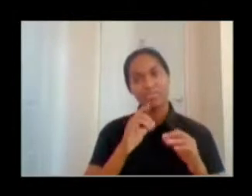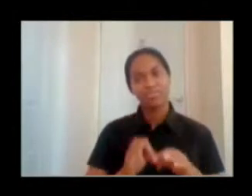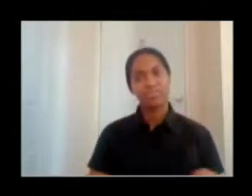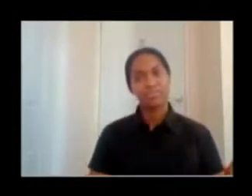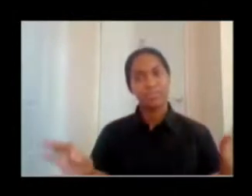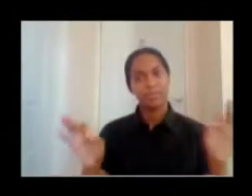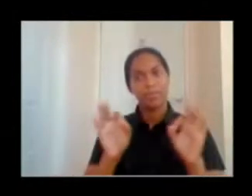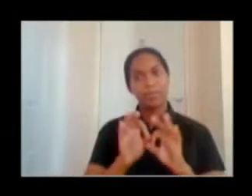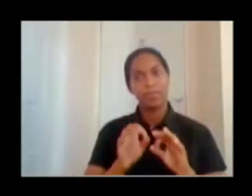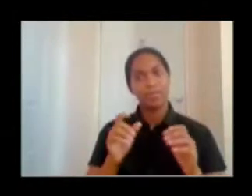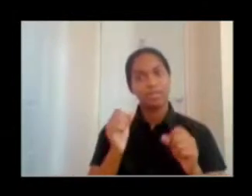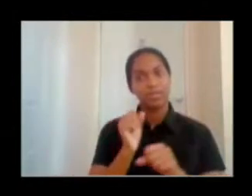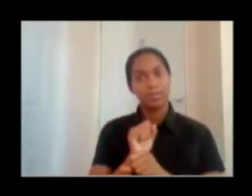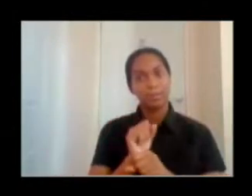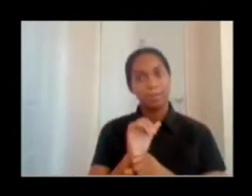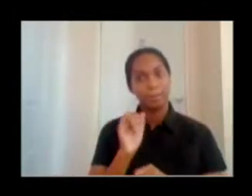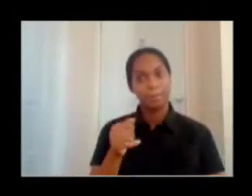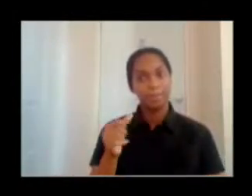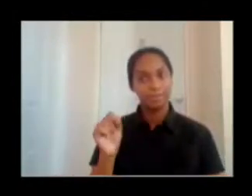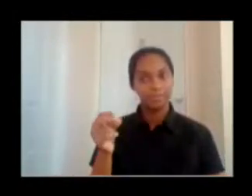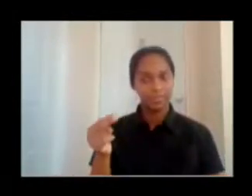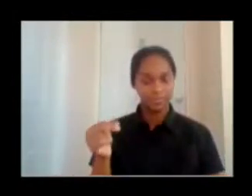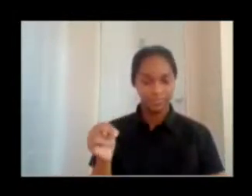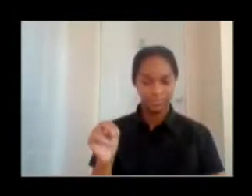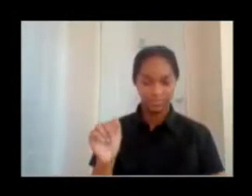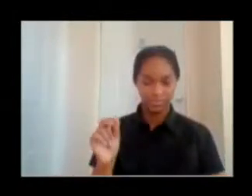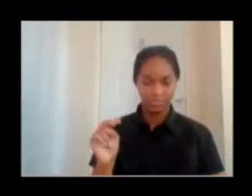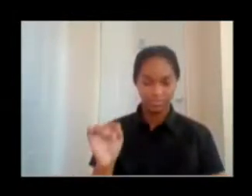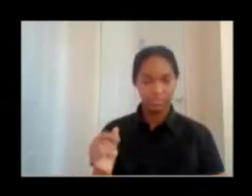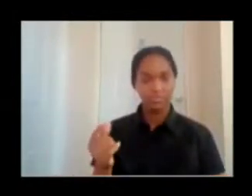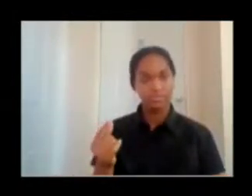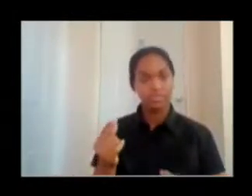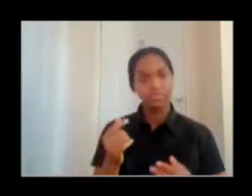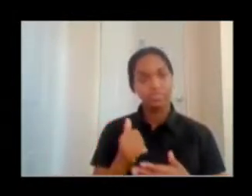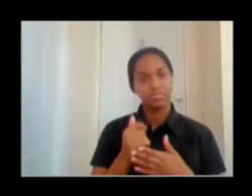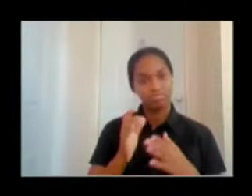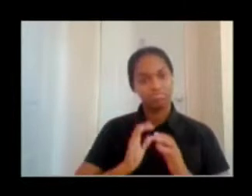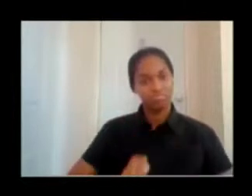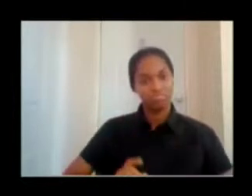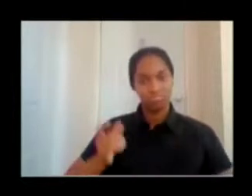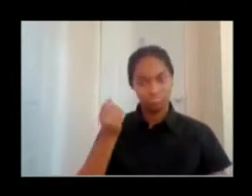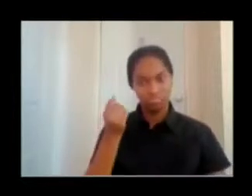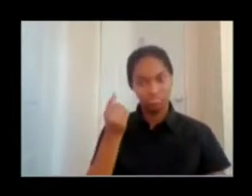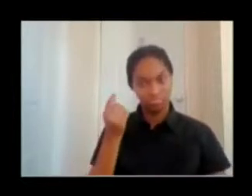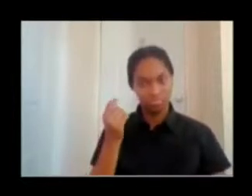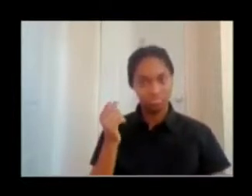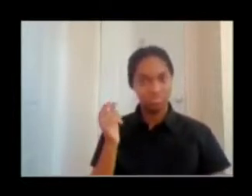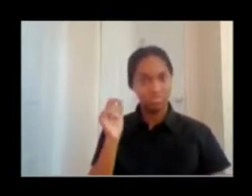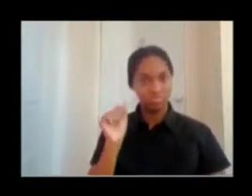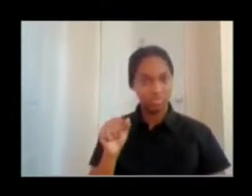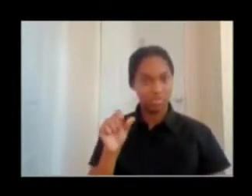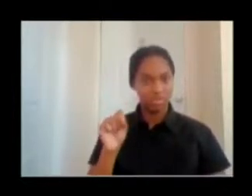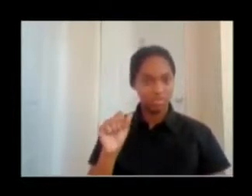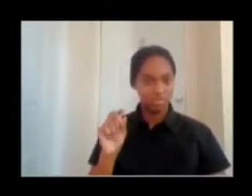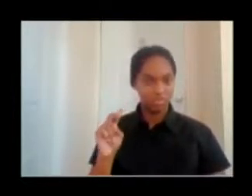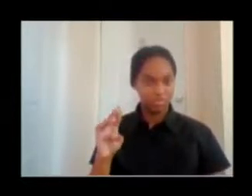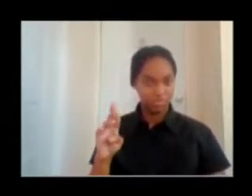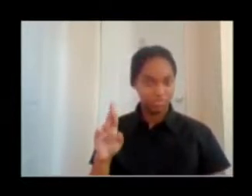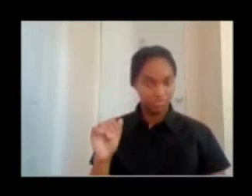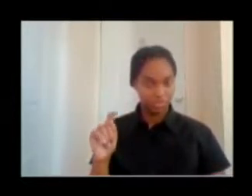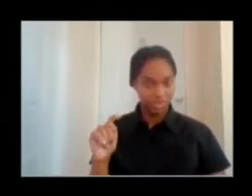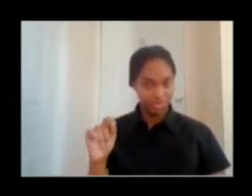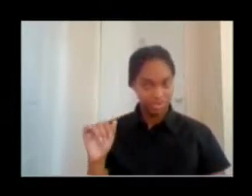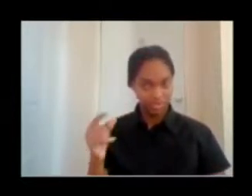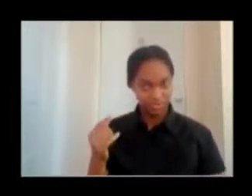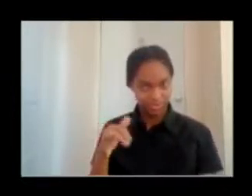And the work that Sandy's describing about helping the consumer understand, did Prasar Bharati do those things? I don't know.